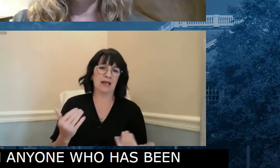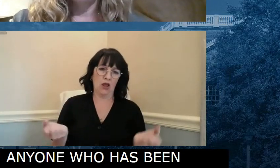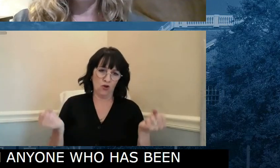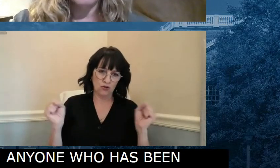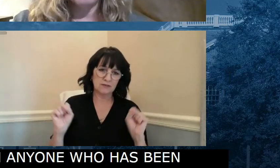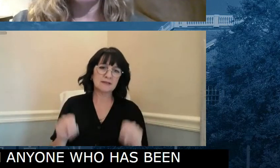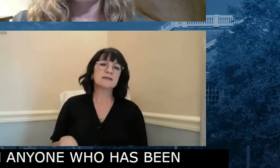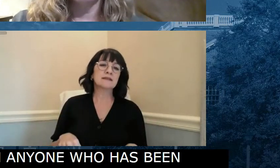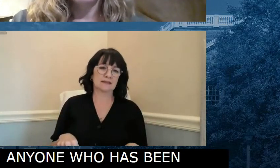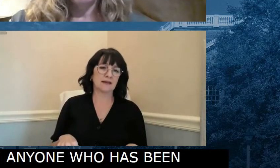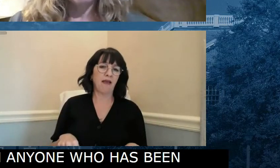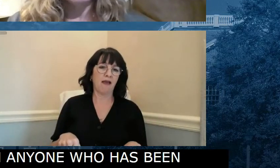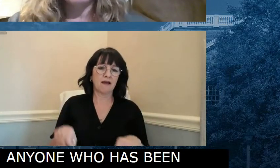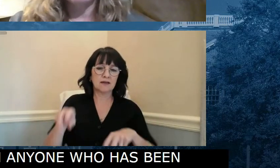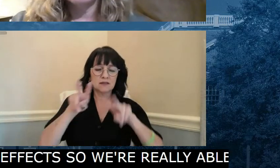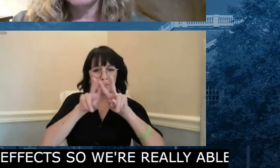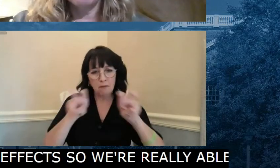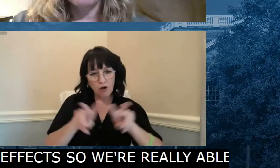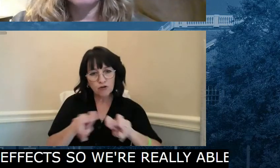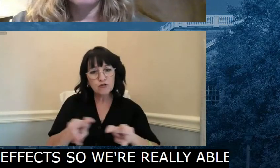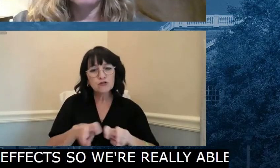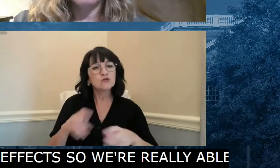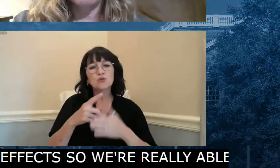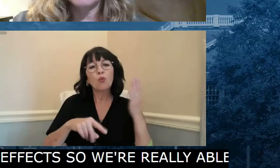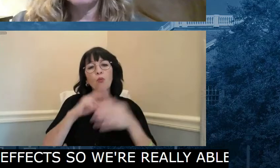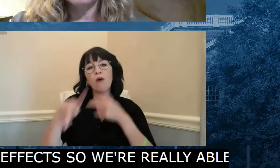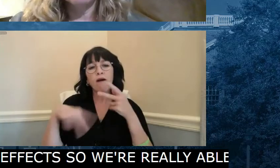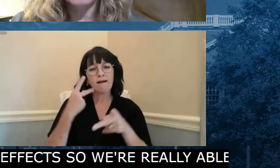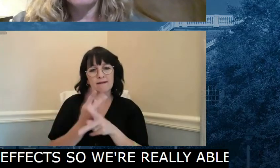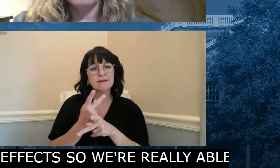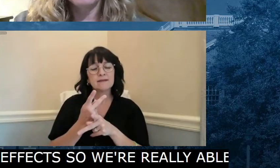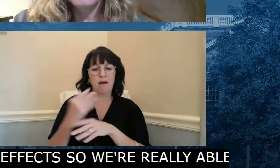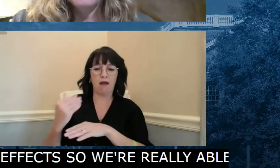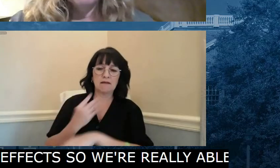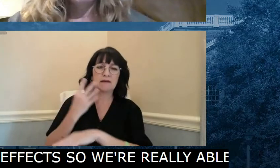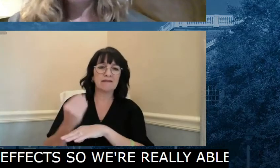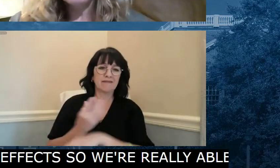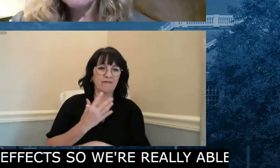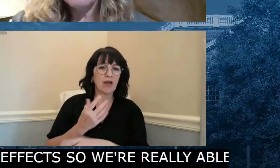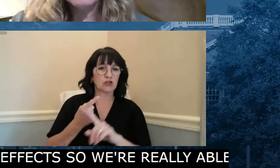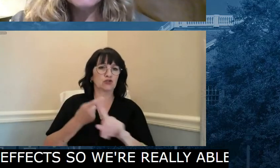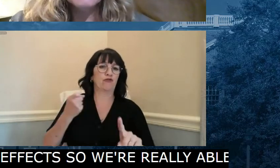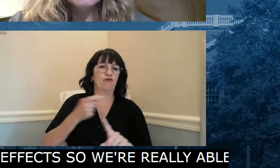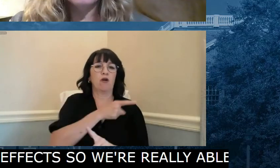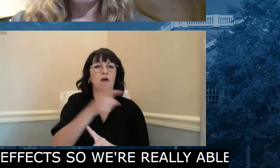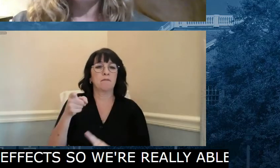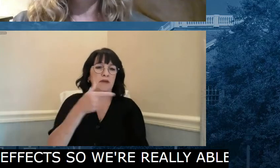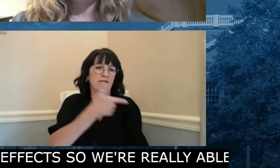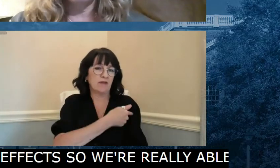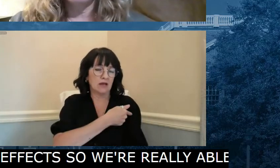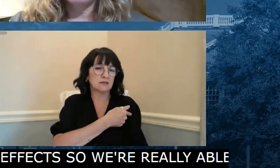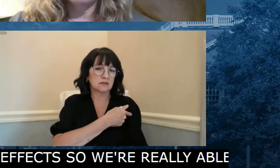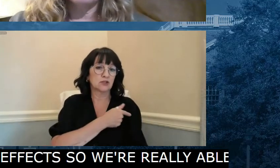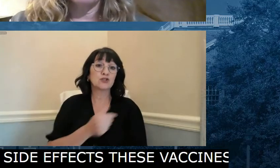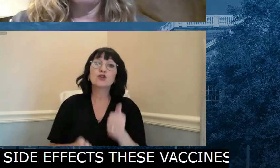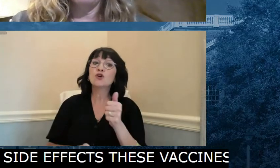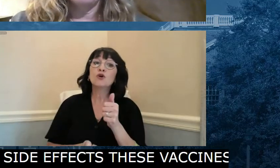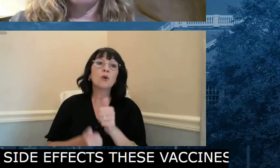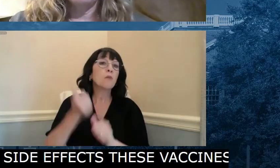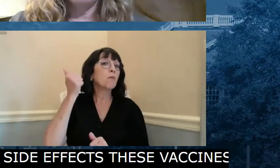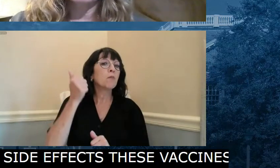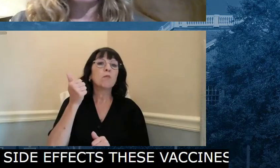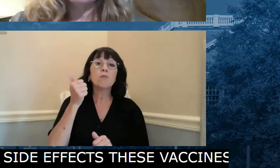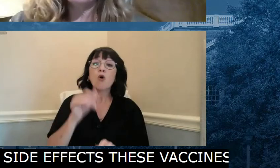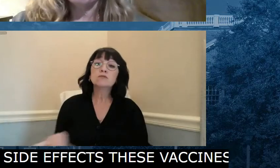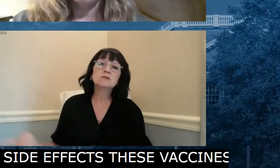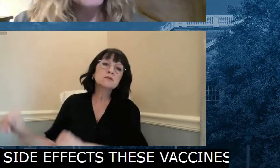closely monitor what types of side effects these vaccines might have. Most commonly is soreness at the site of